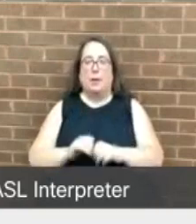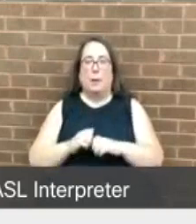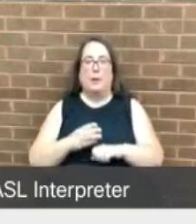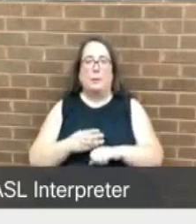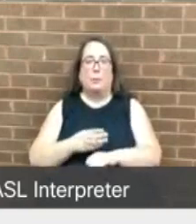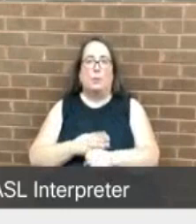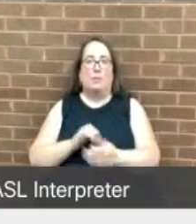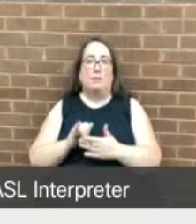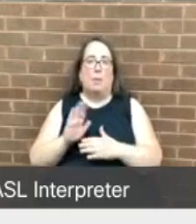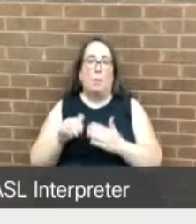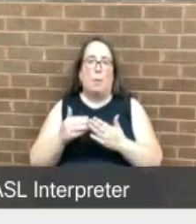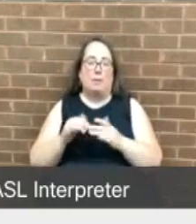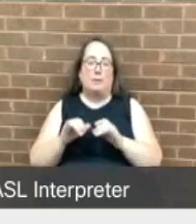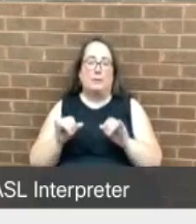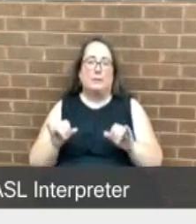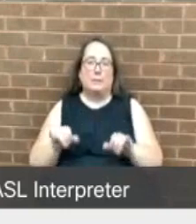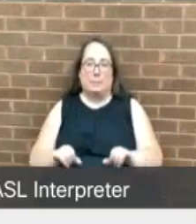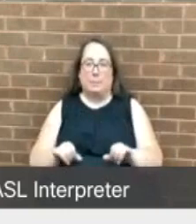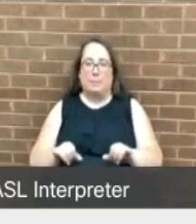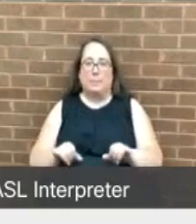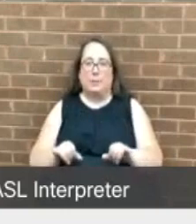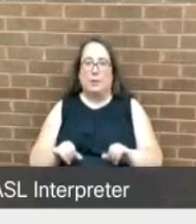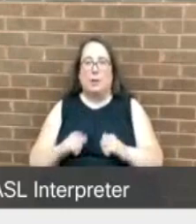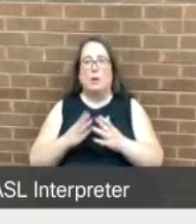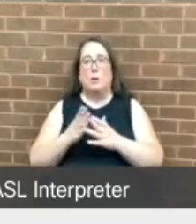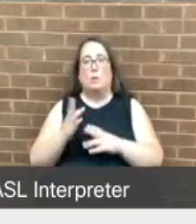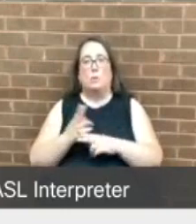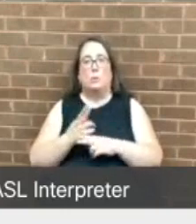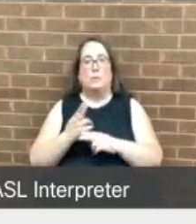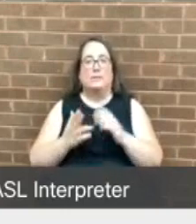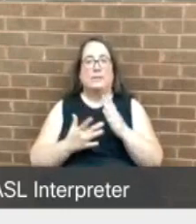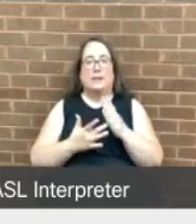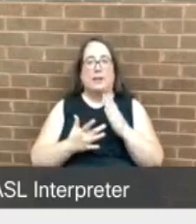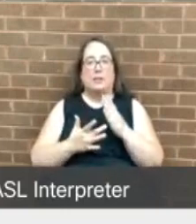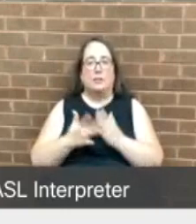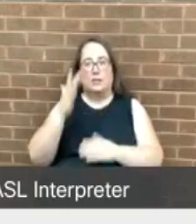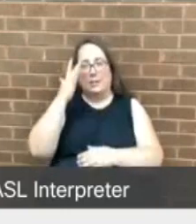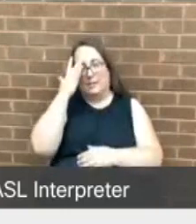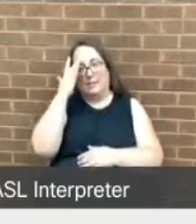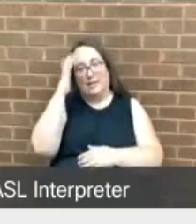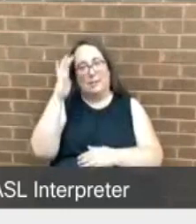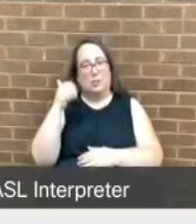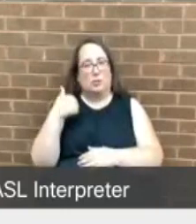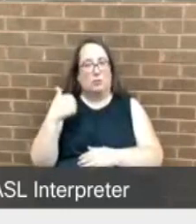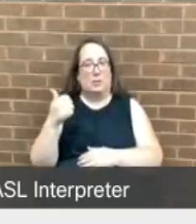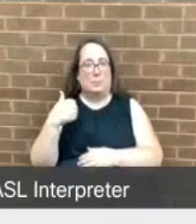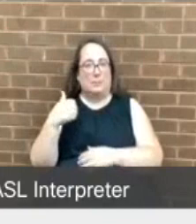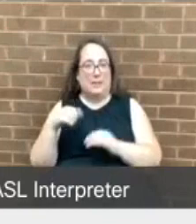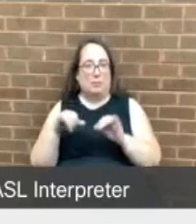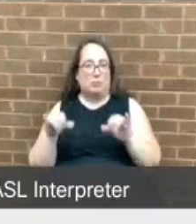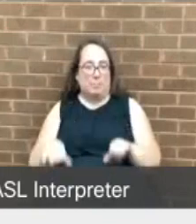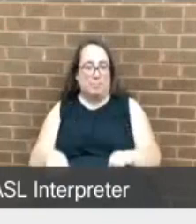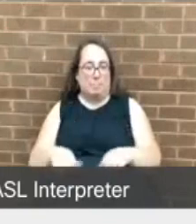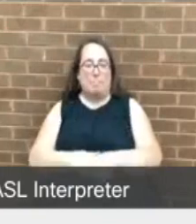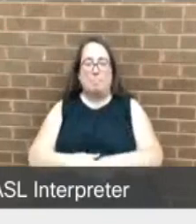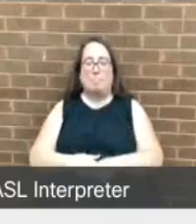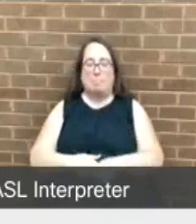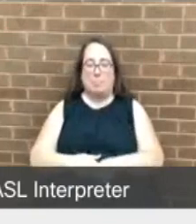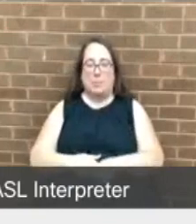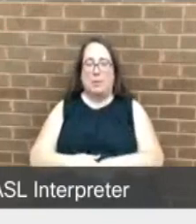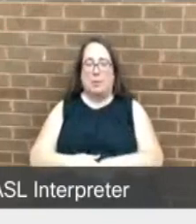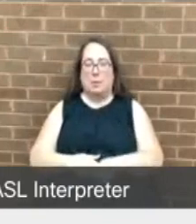how we can improve that whole system through the use of technology and intelligent transportation systems. You know, so we